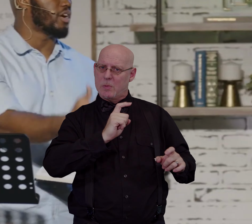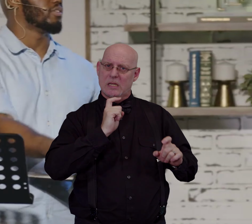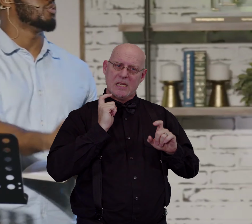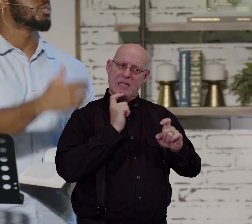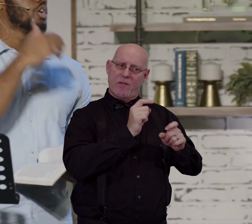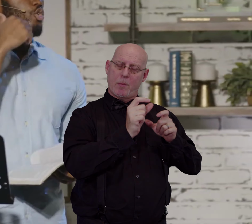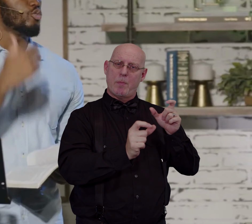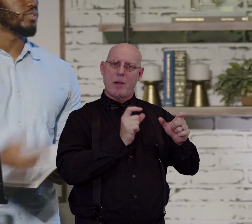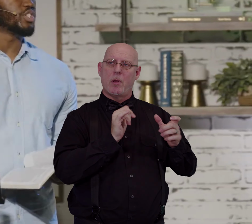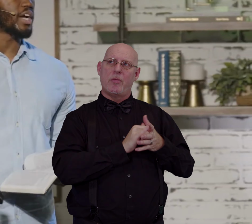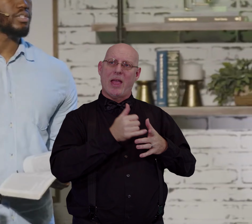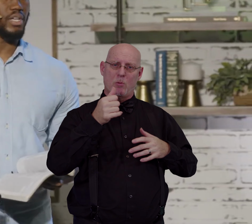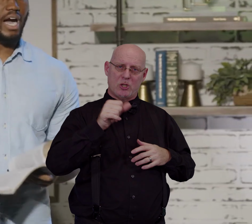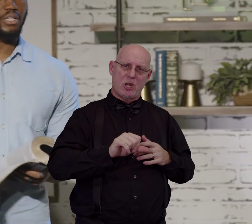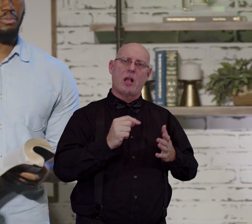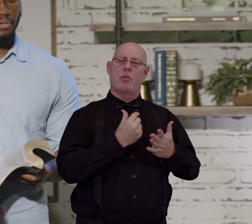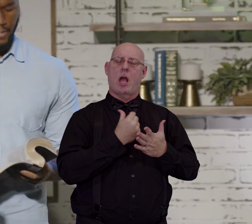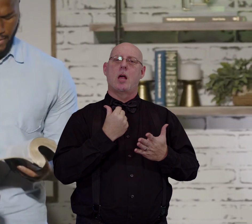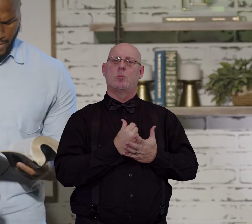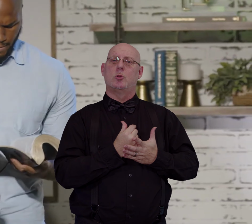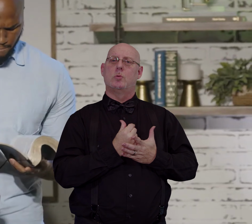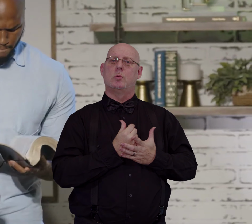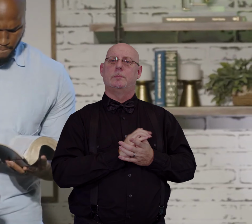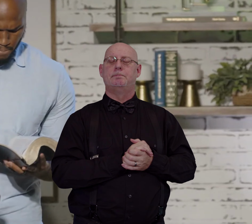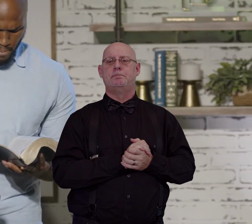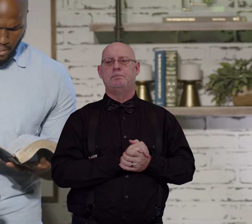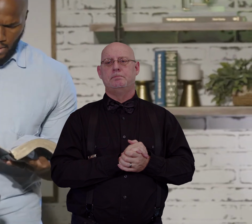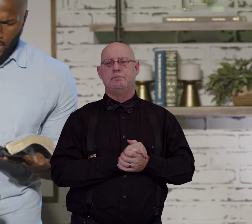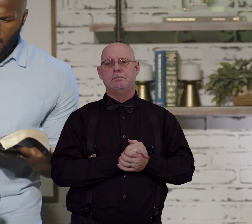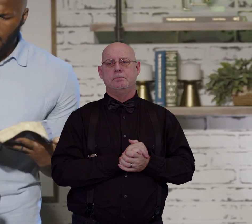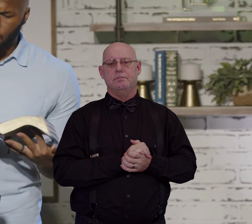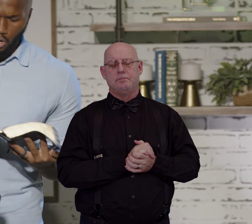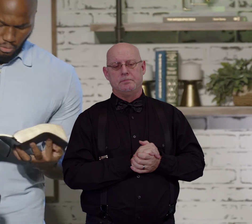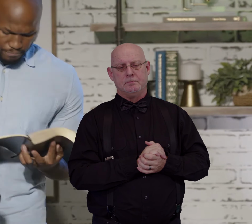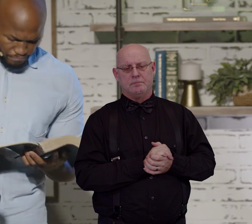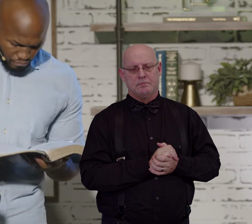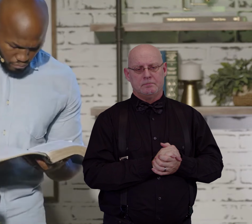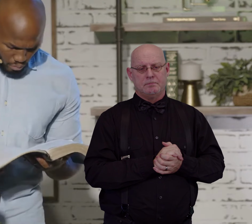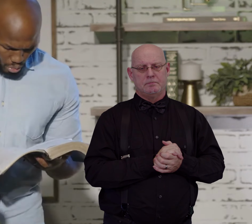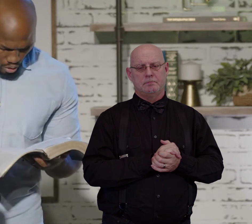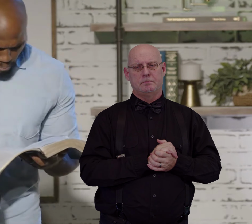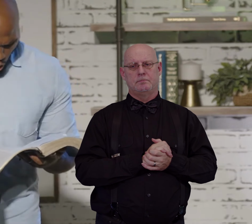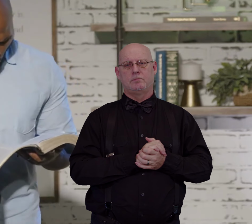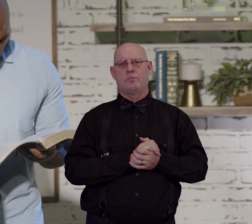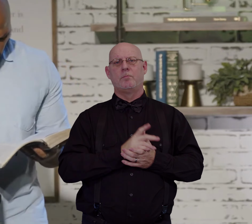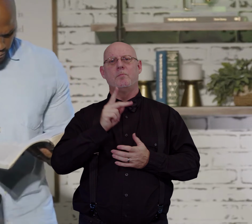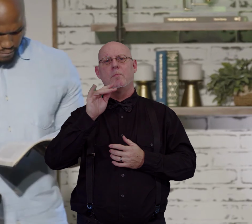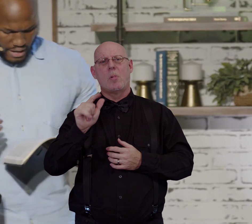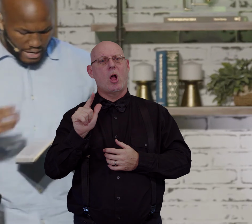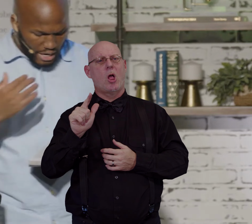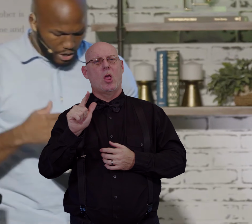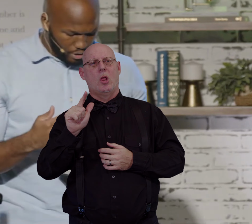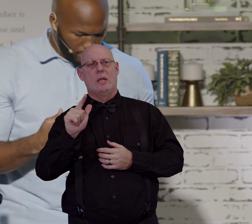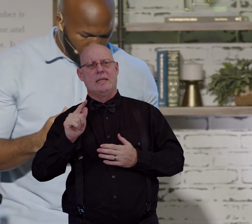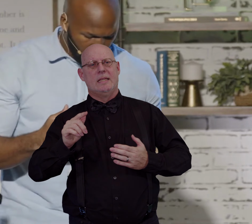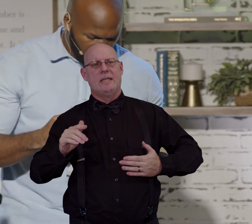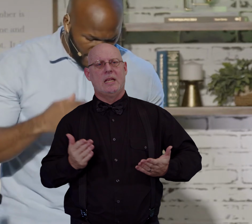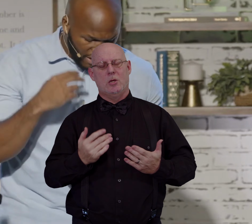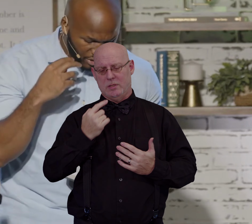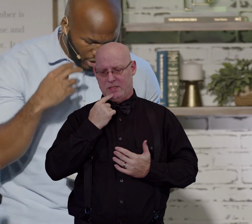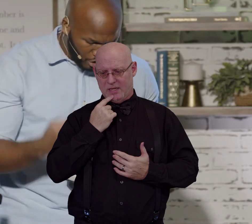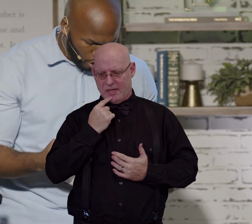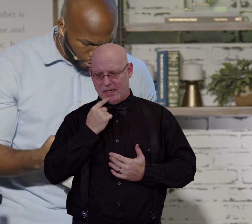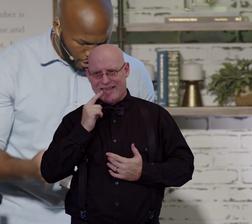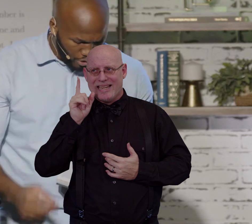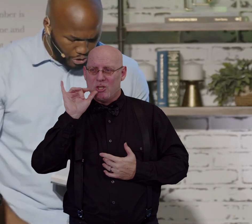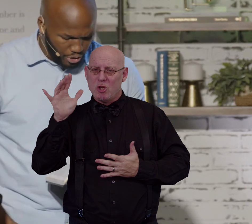inflict upon those who reject the gospel. And so Paul in here saying